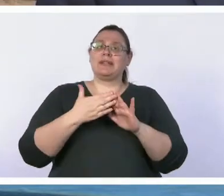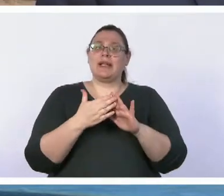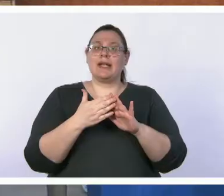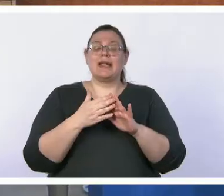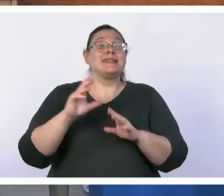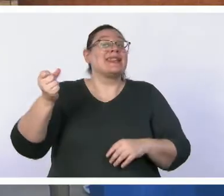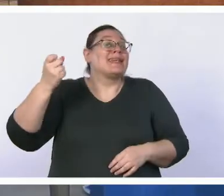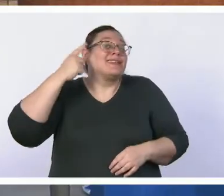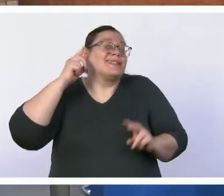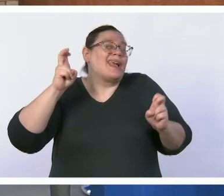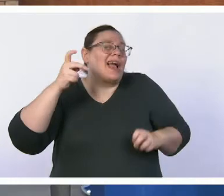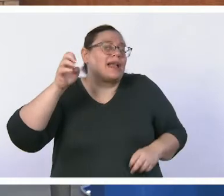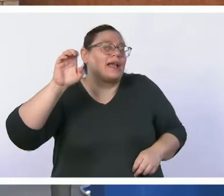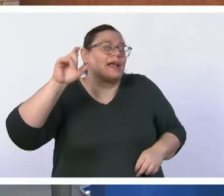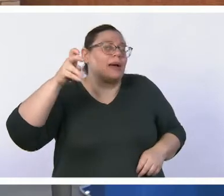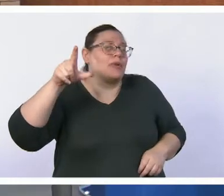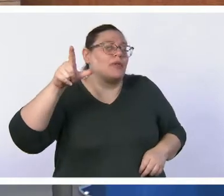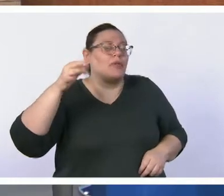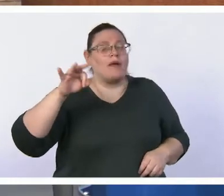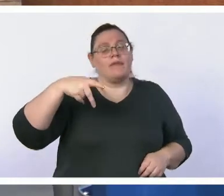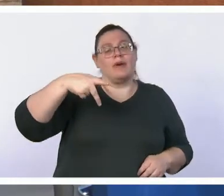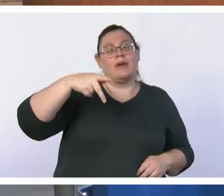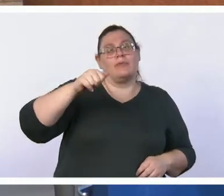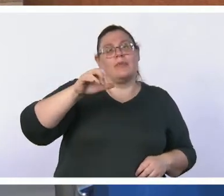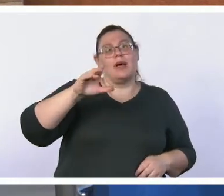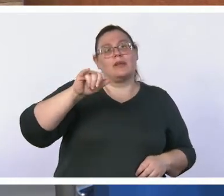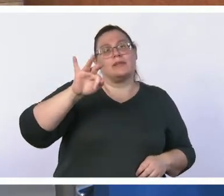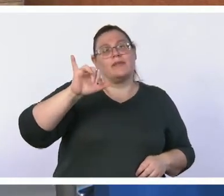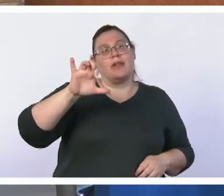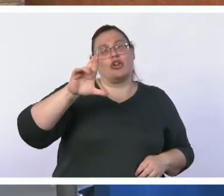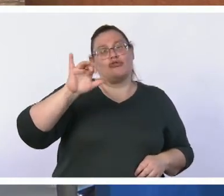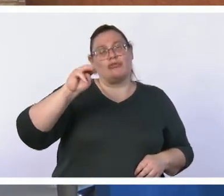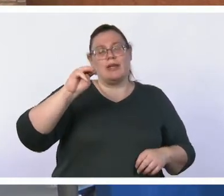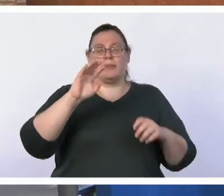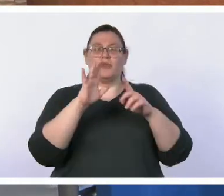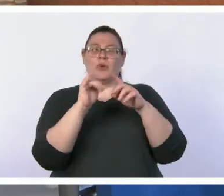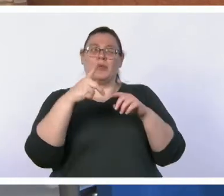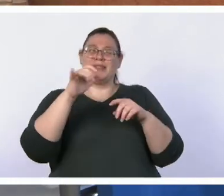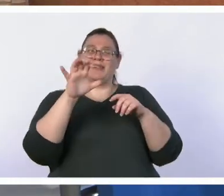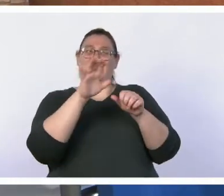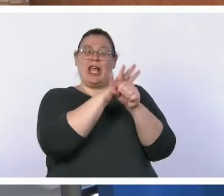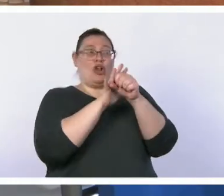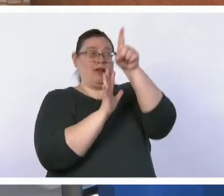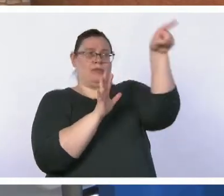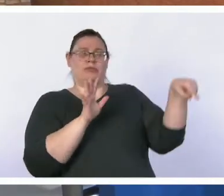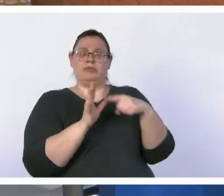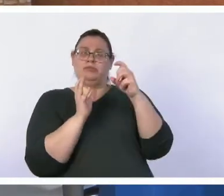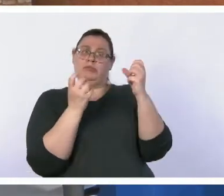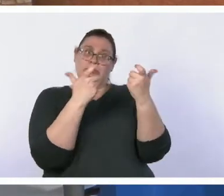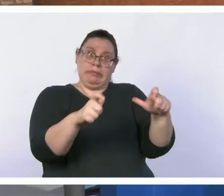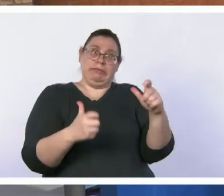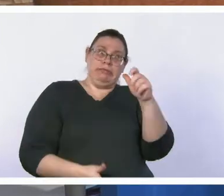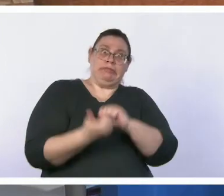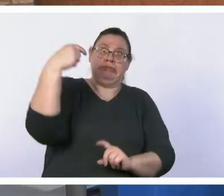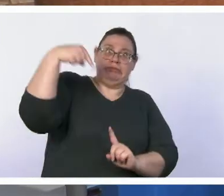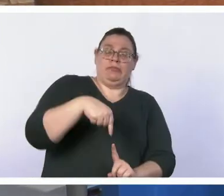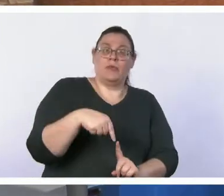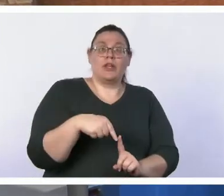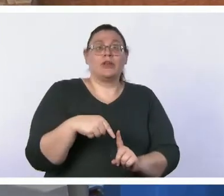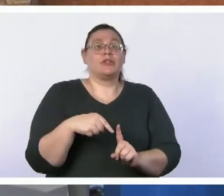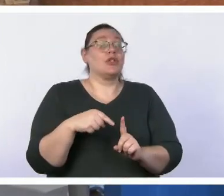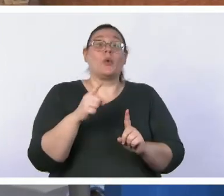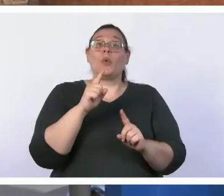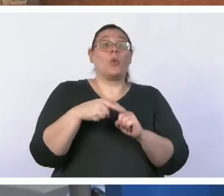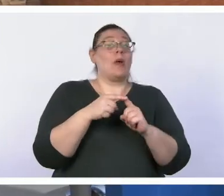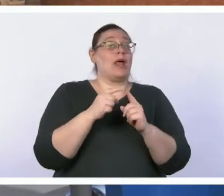Rim. And I think in many respects, as things start to pick up, they will pick up disproportionately in